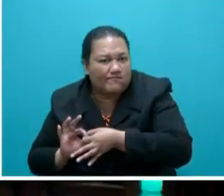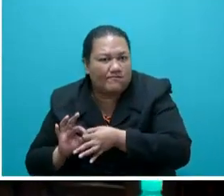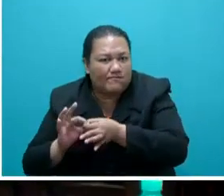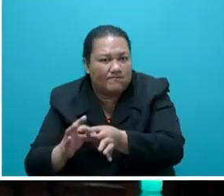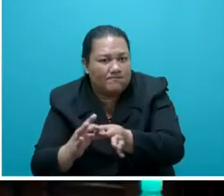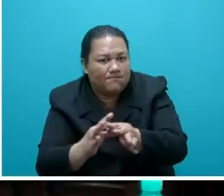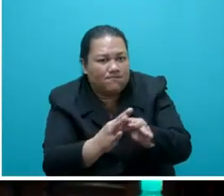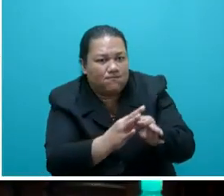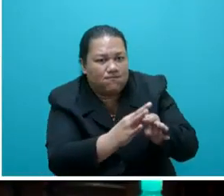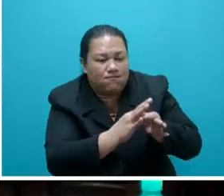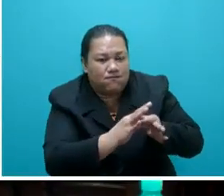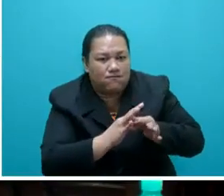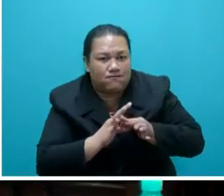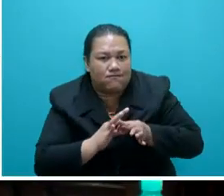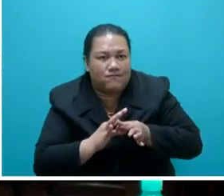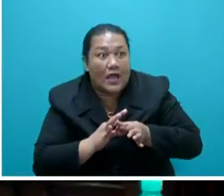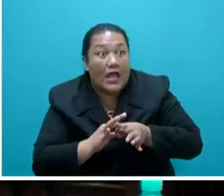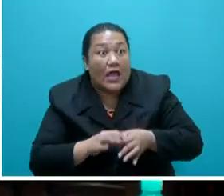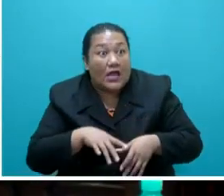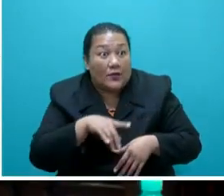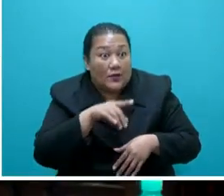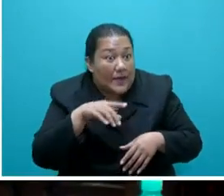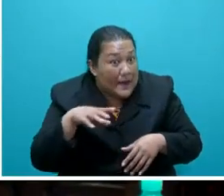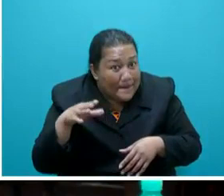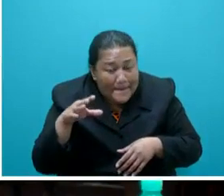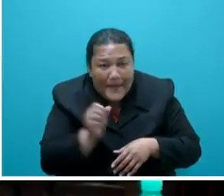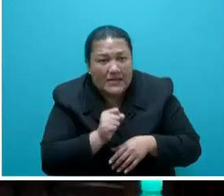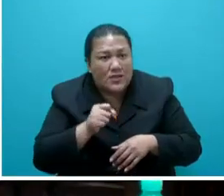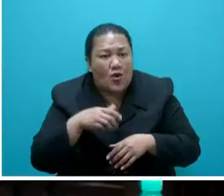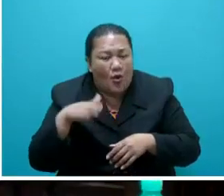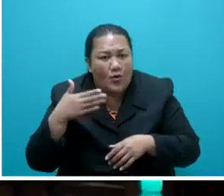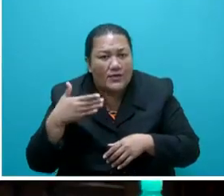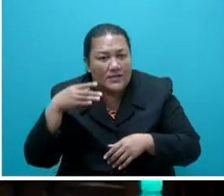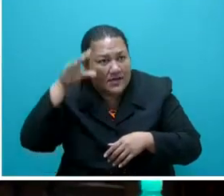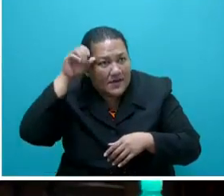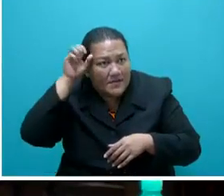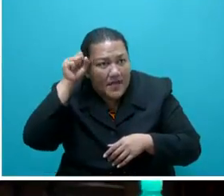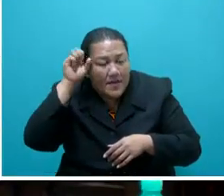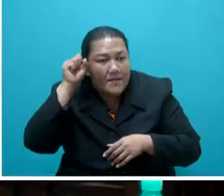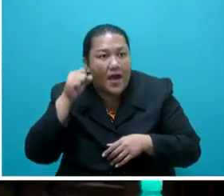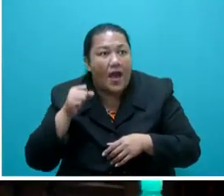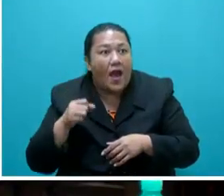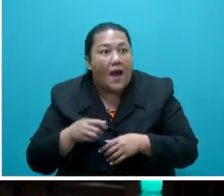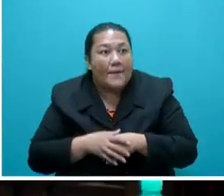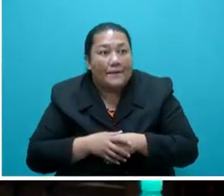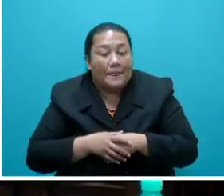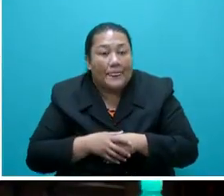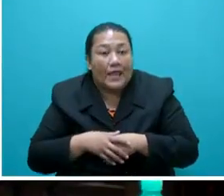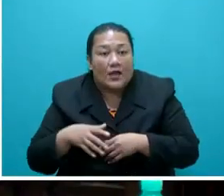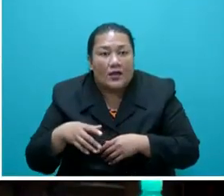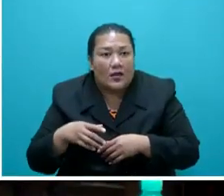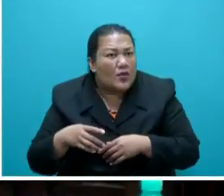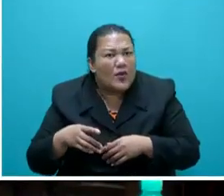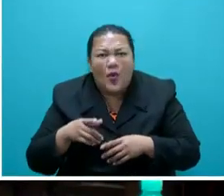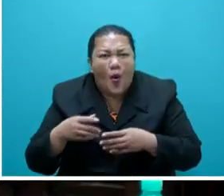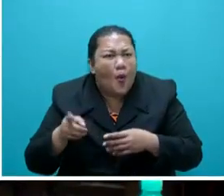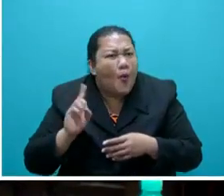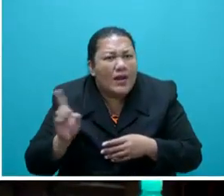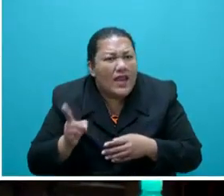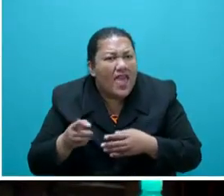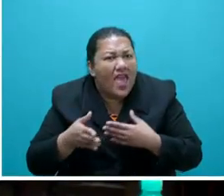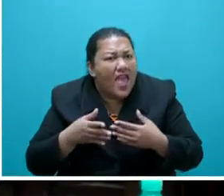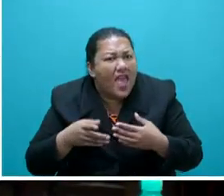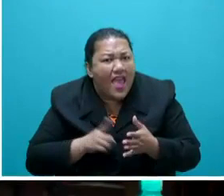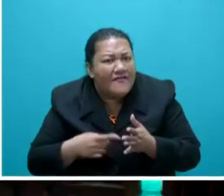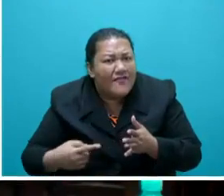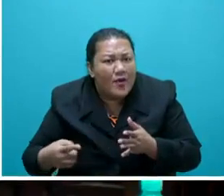In doing that, we must always keep in mind that no difference will ever be worth driving the people that we serve against each other,